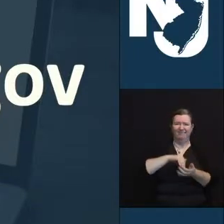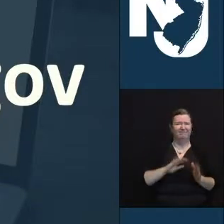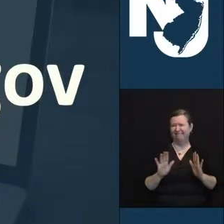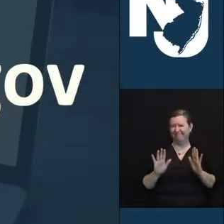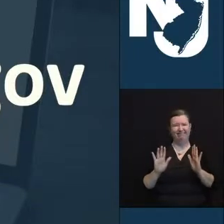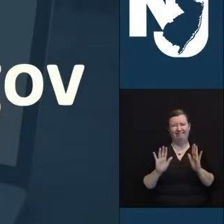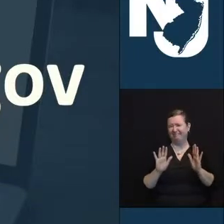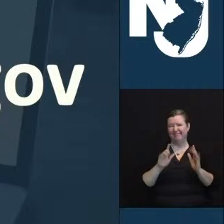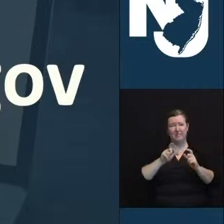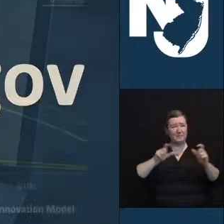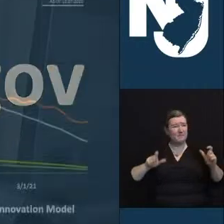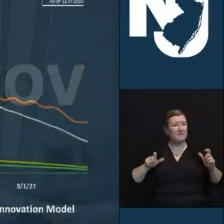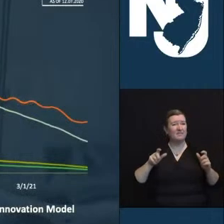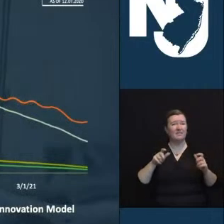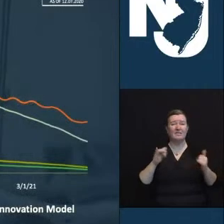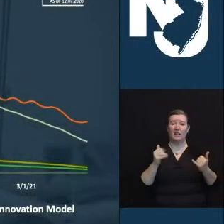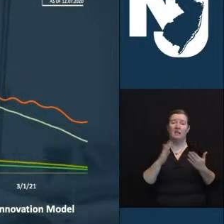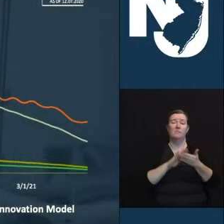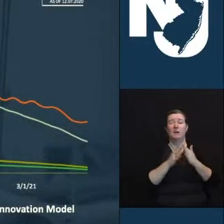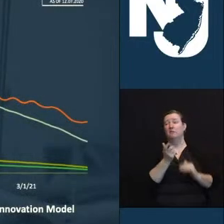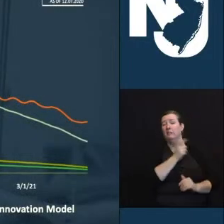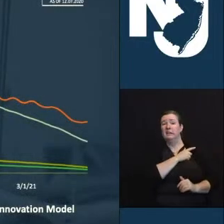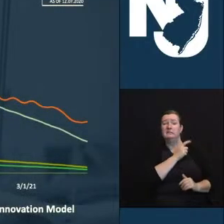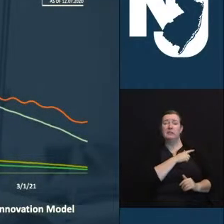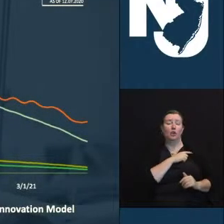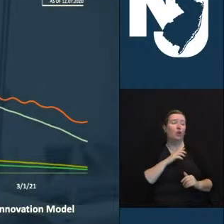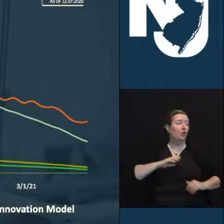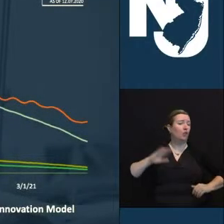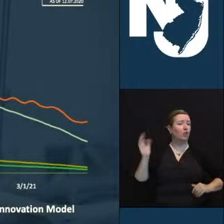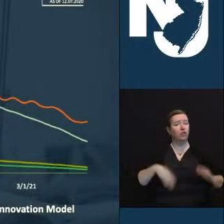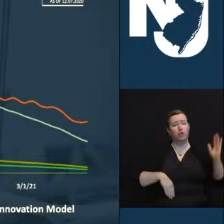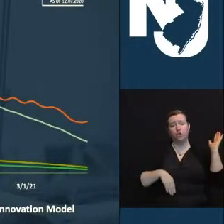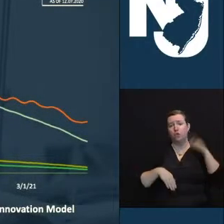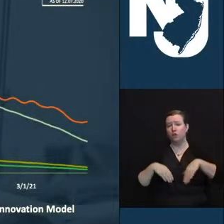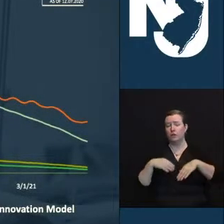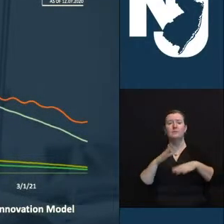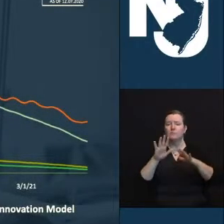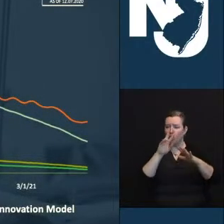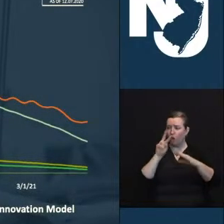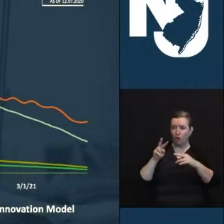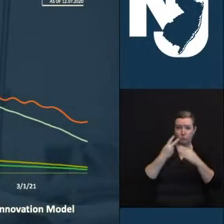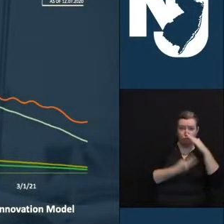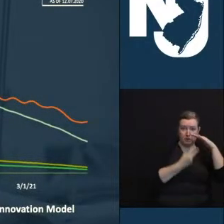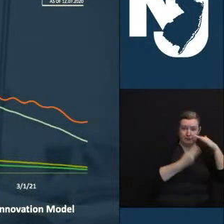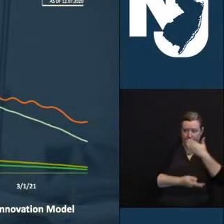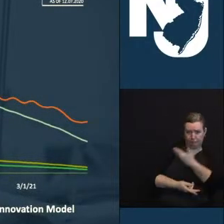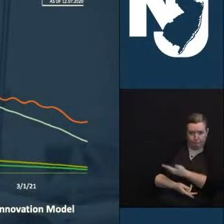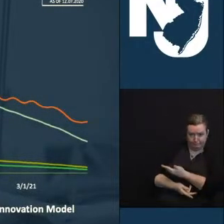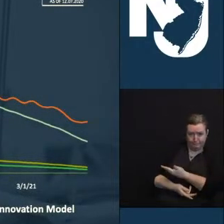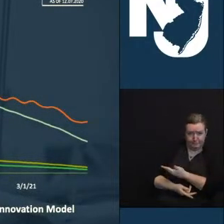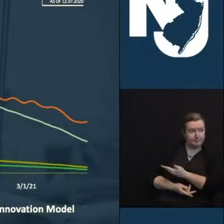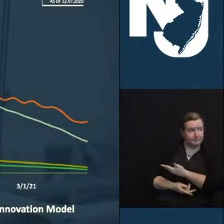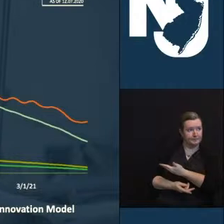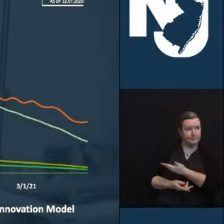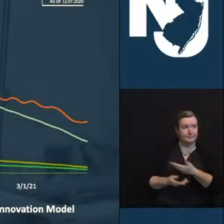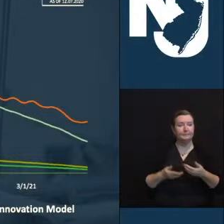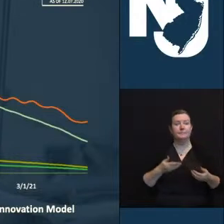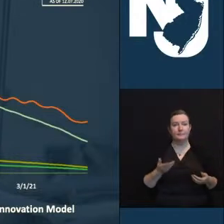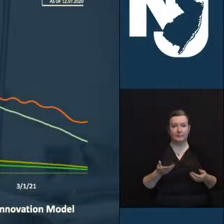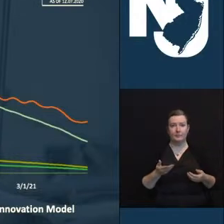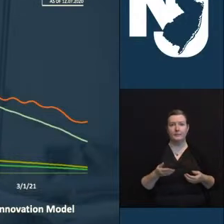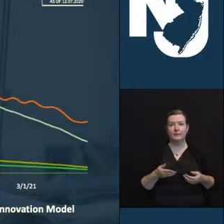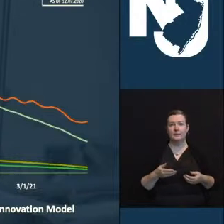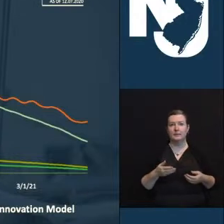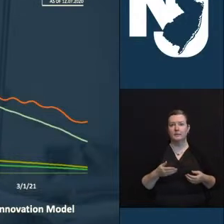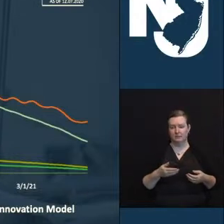worst case scenario. These two models, Department of Health is on the left and the Office of Innovation is on the right,